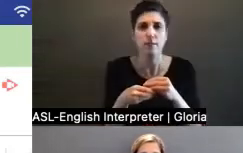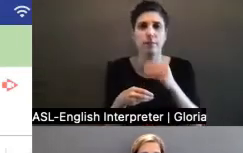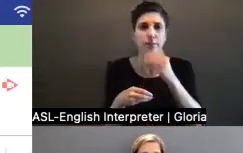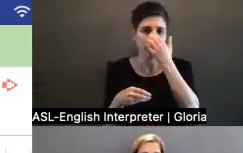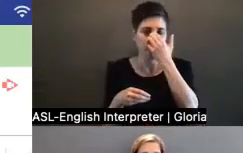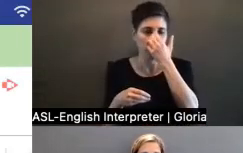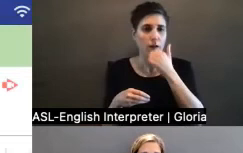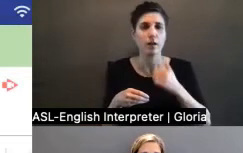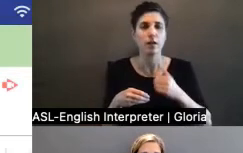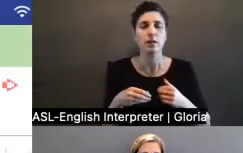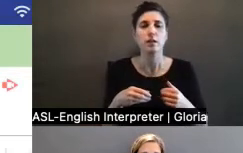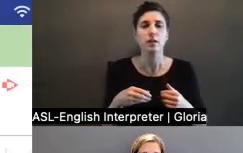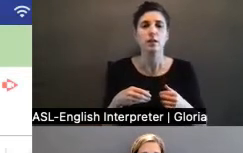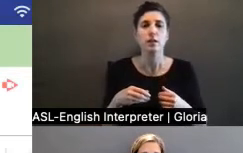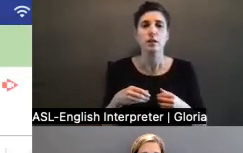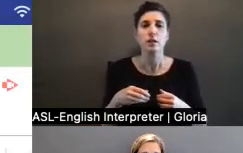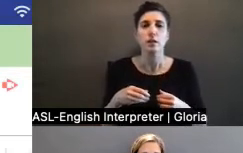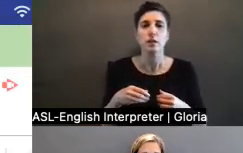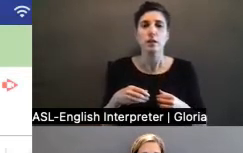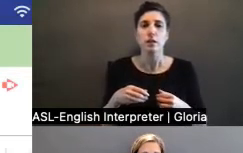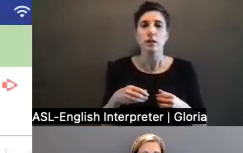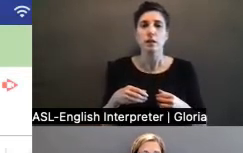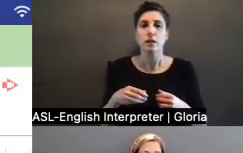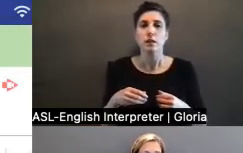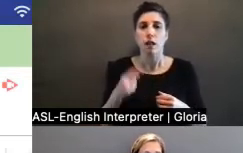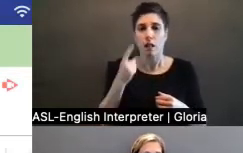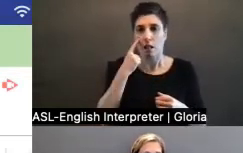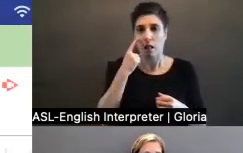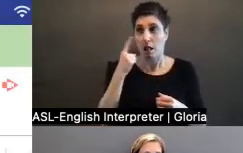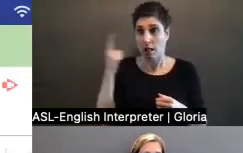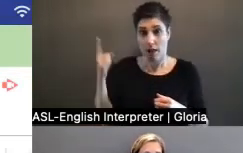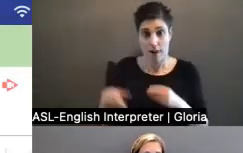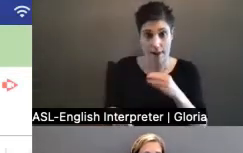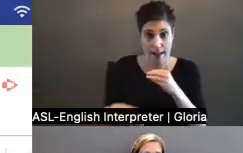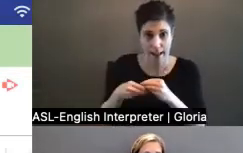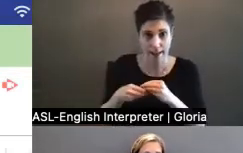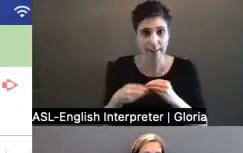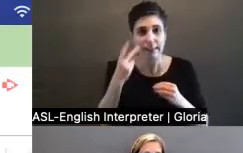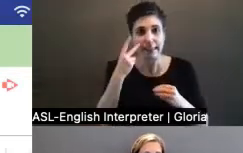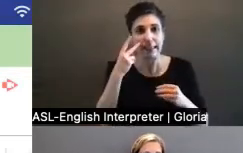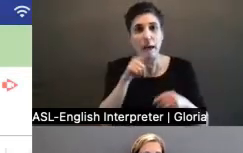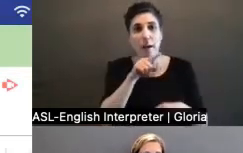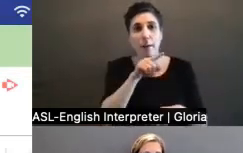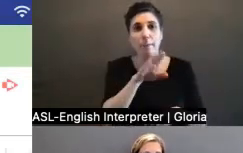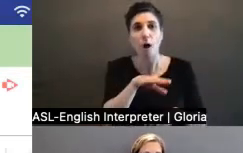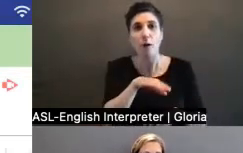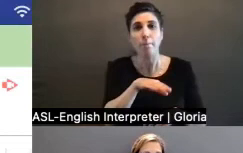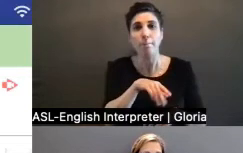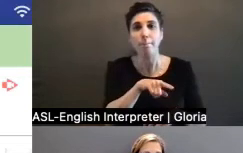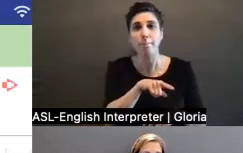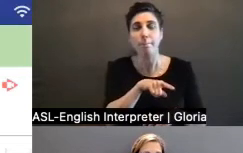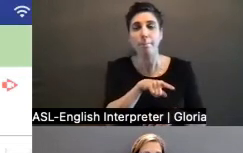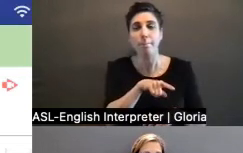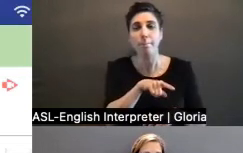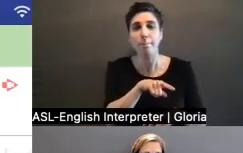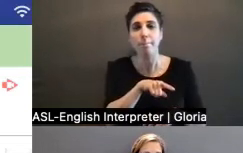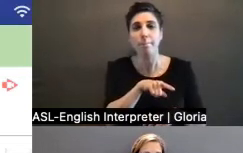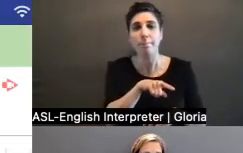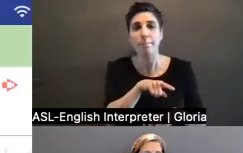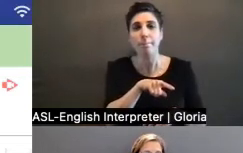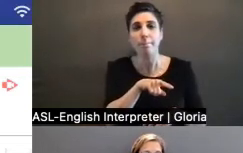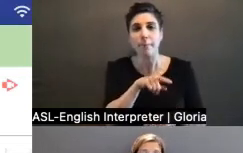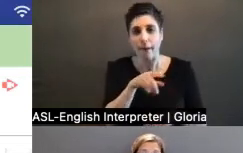do it. So if I go in, you will see that this question got added at the end. Let me just go back. It got added to the actual